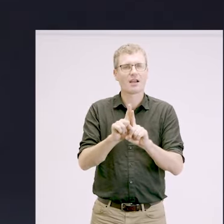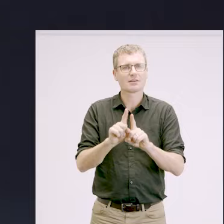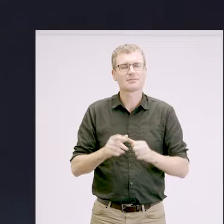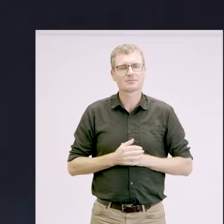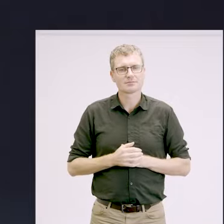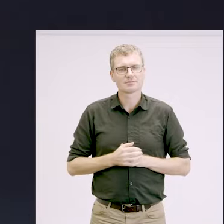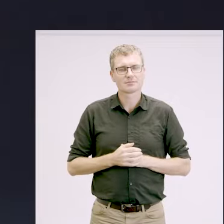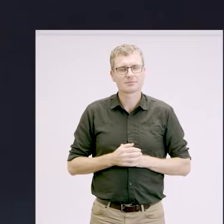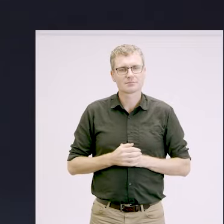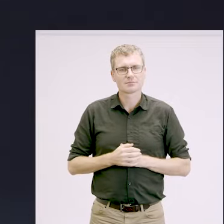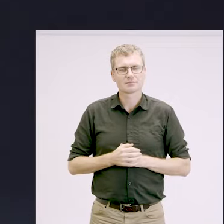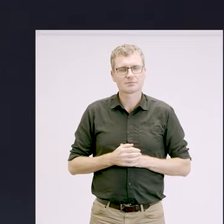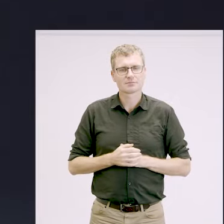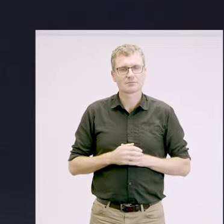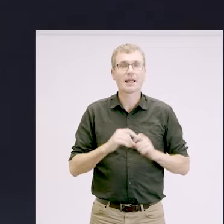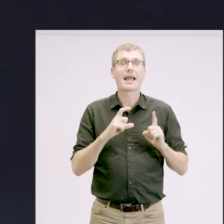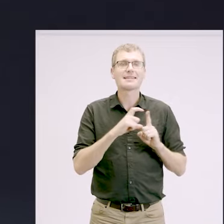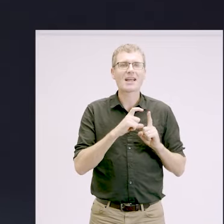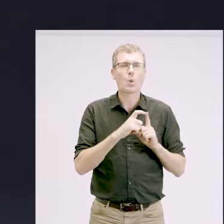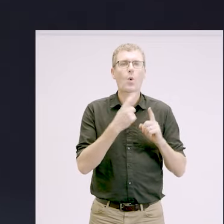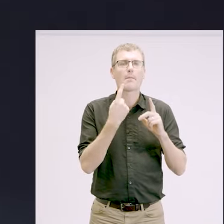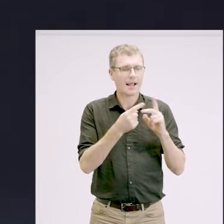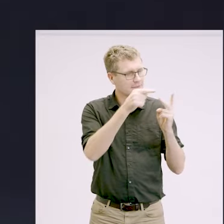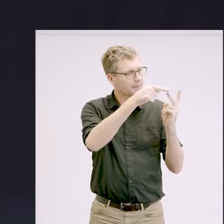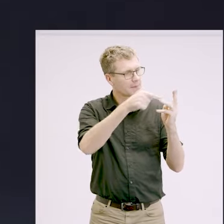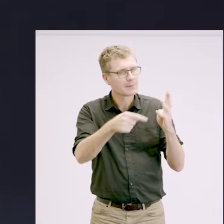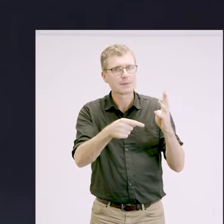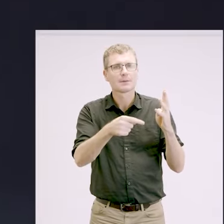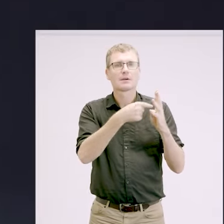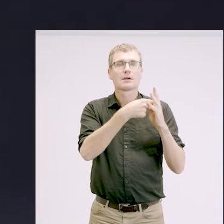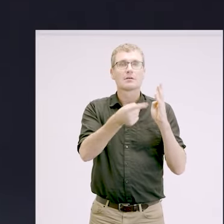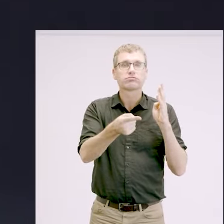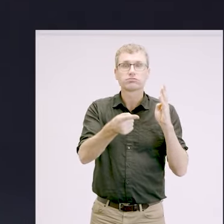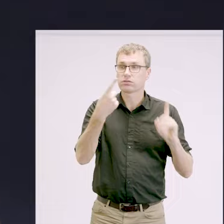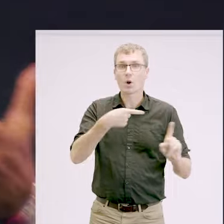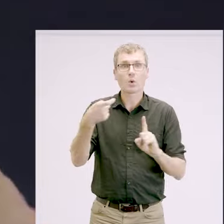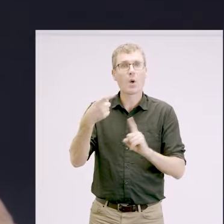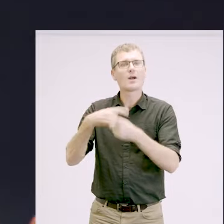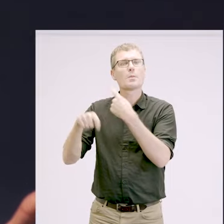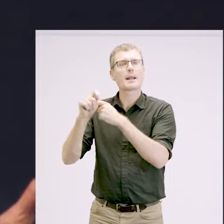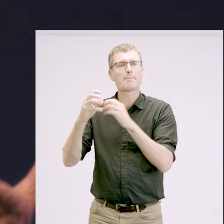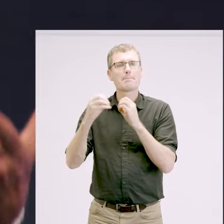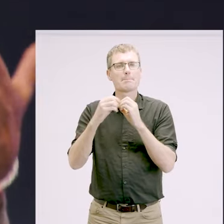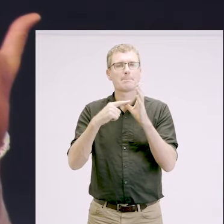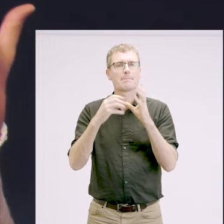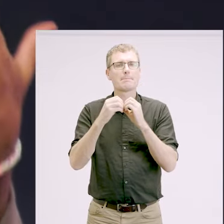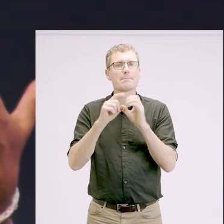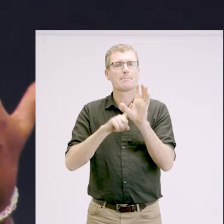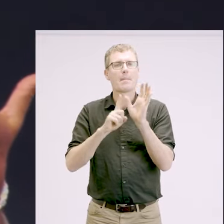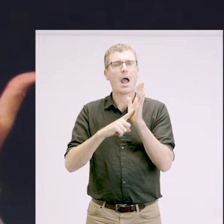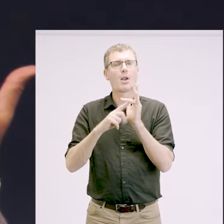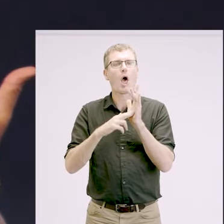us to be faithful, right? We see that with Daniel and the boys, where they're basically called to become Babylonian. And